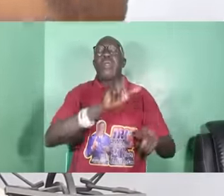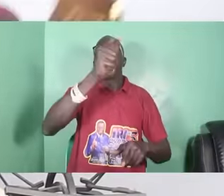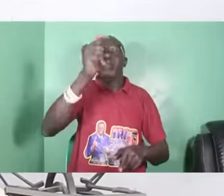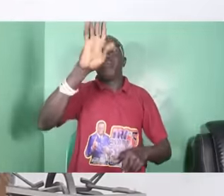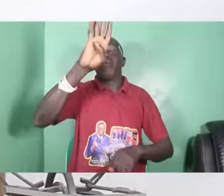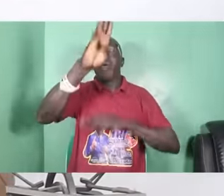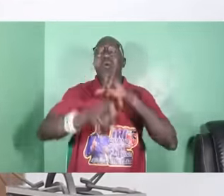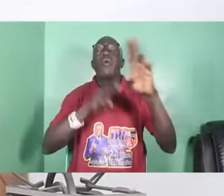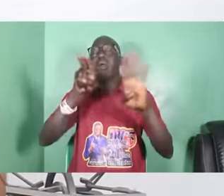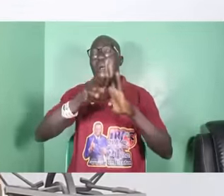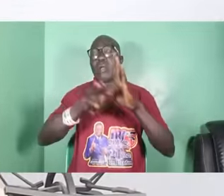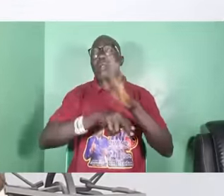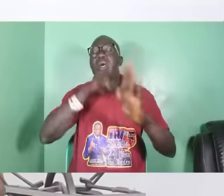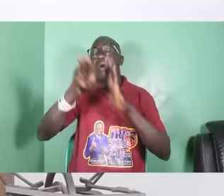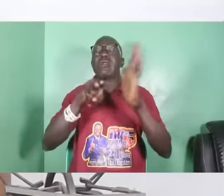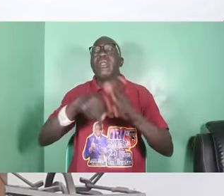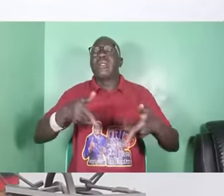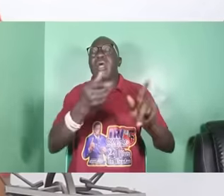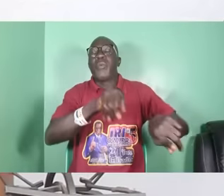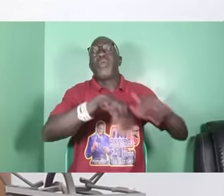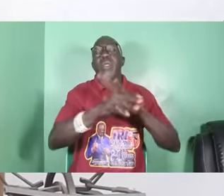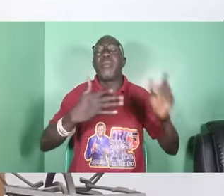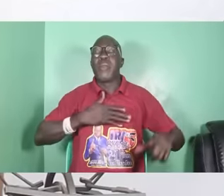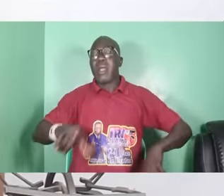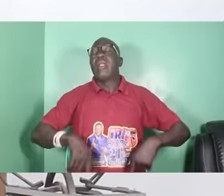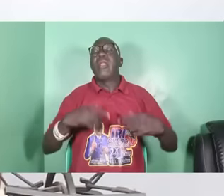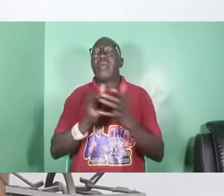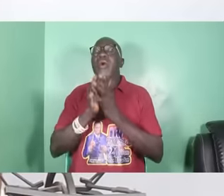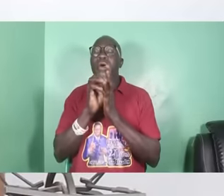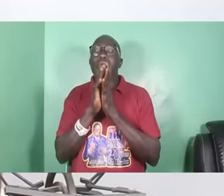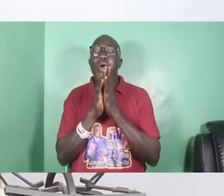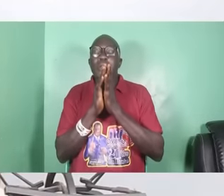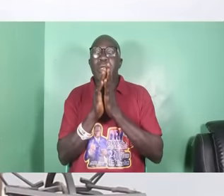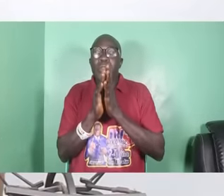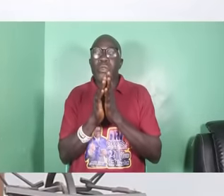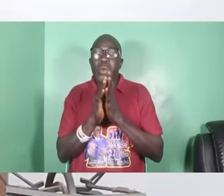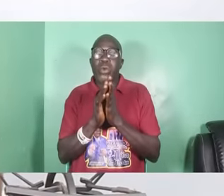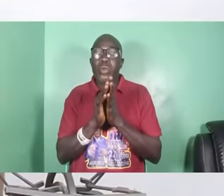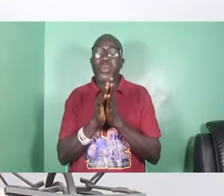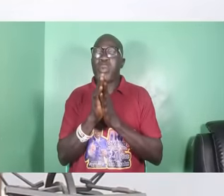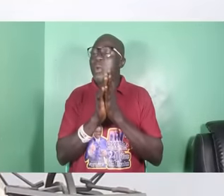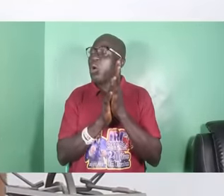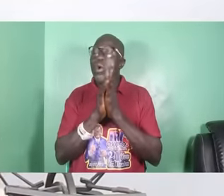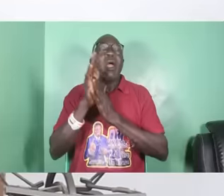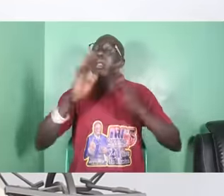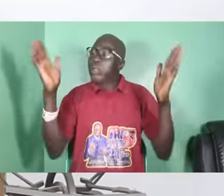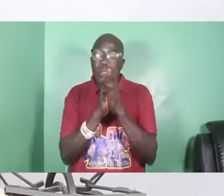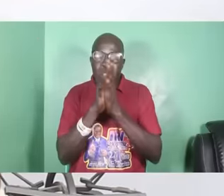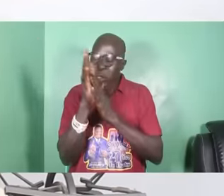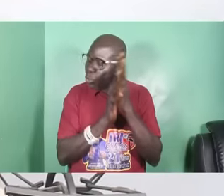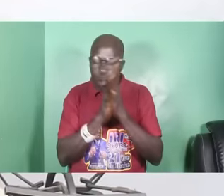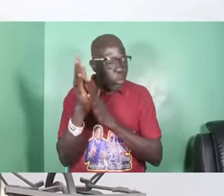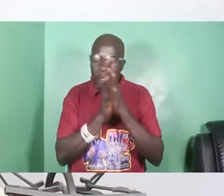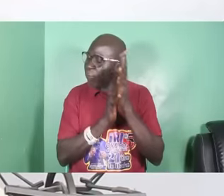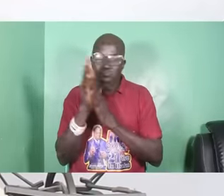no aye be o ya dua oluwa jesu oluwa jesu oluwa jesu help me now